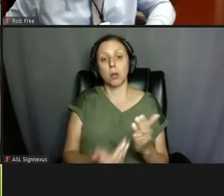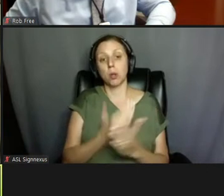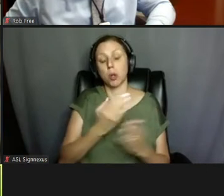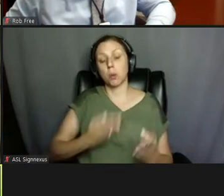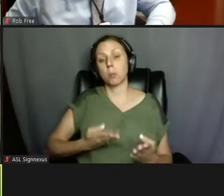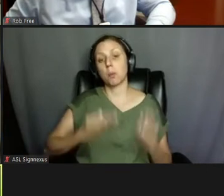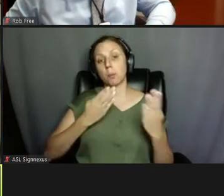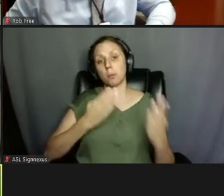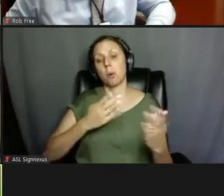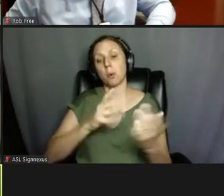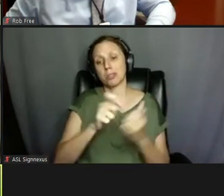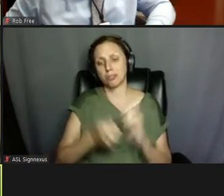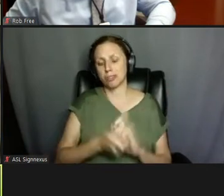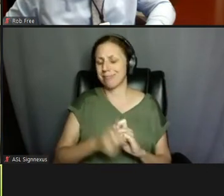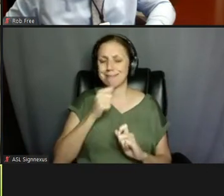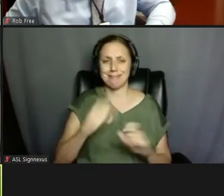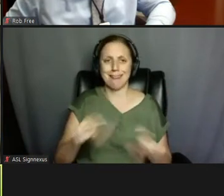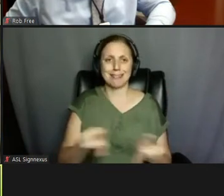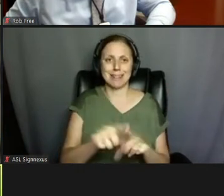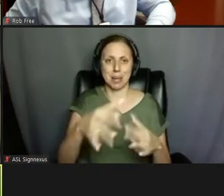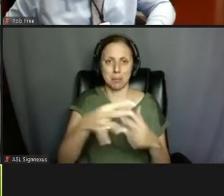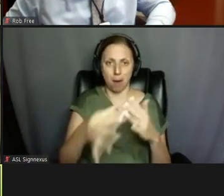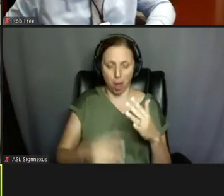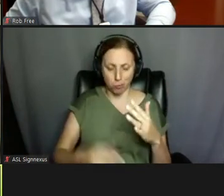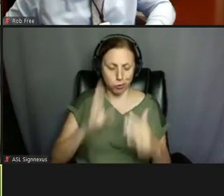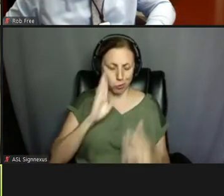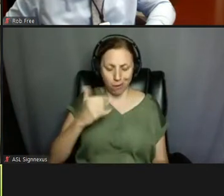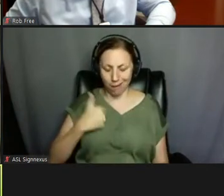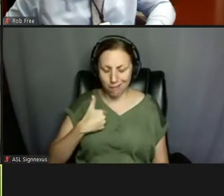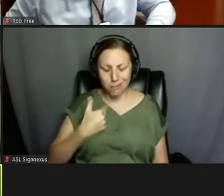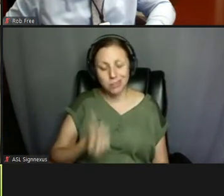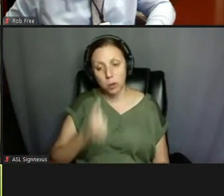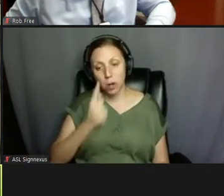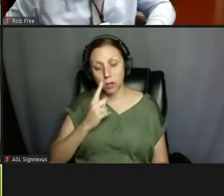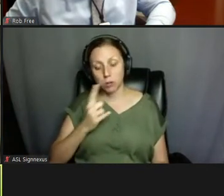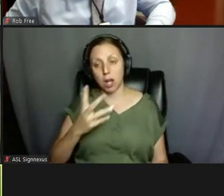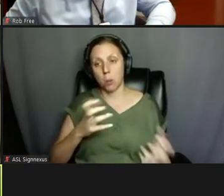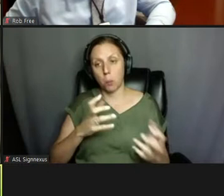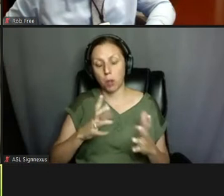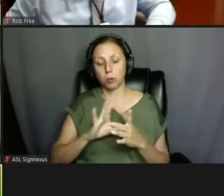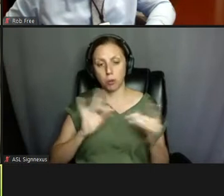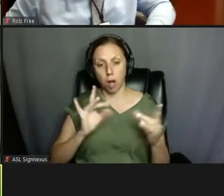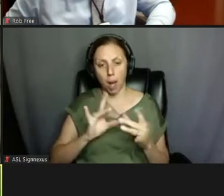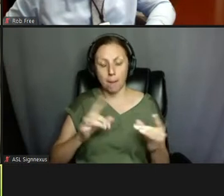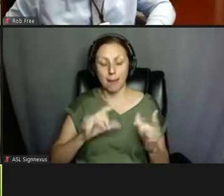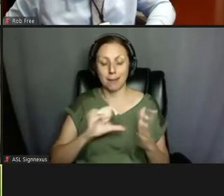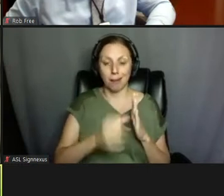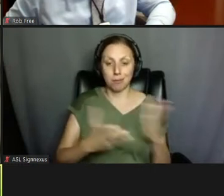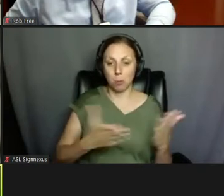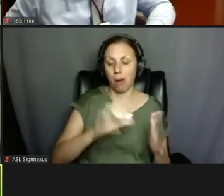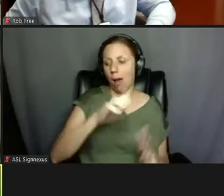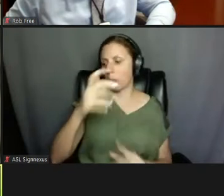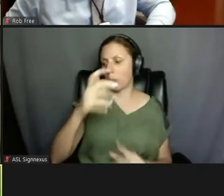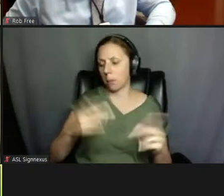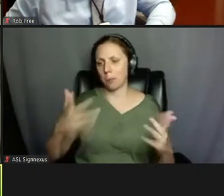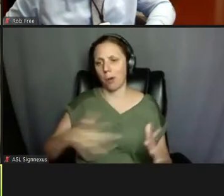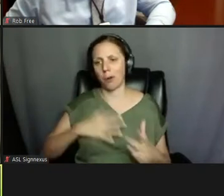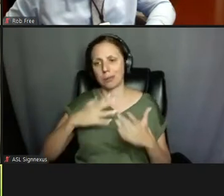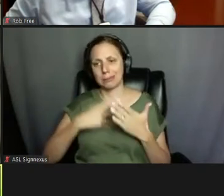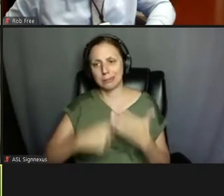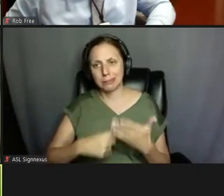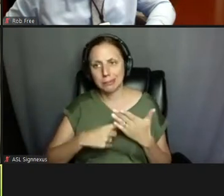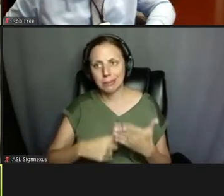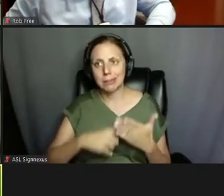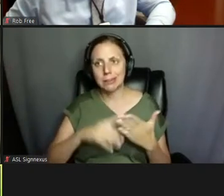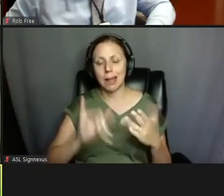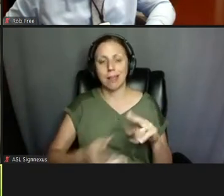we're not going to have the same level of options. So really, to mirror what everybody else is talking about, the increase